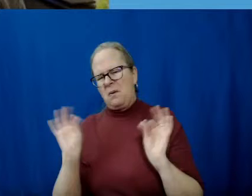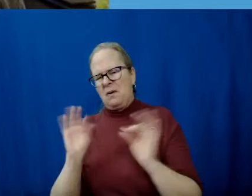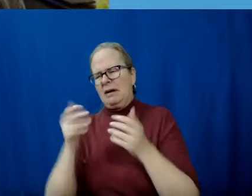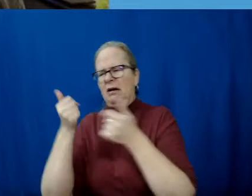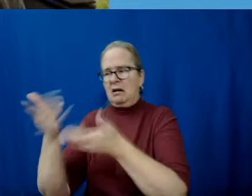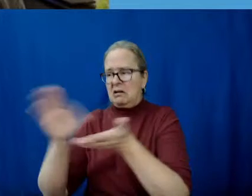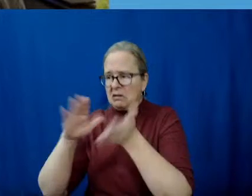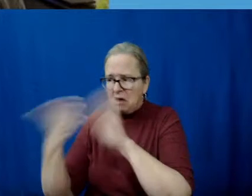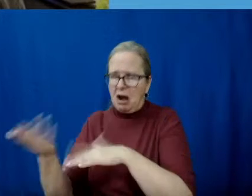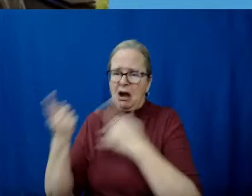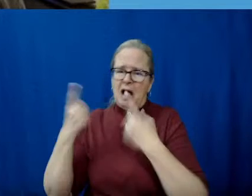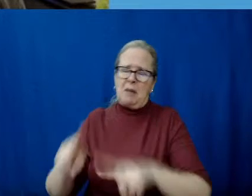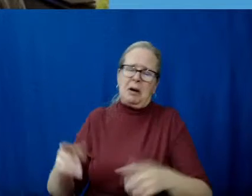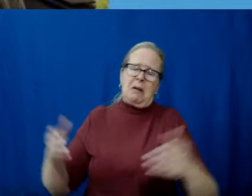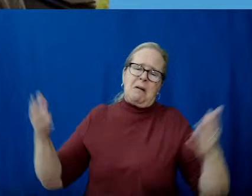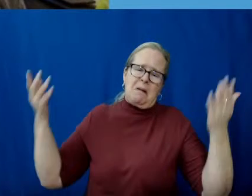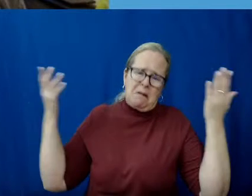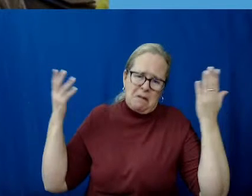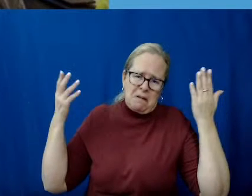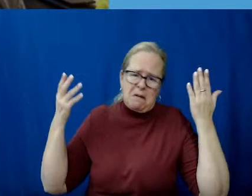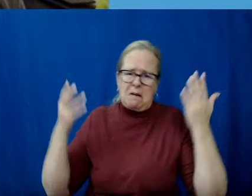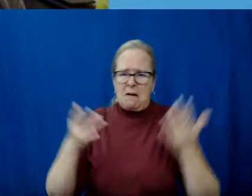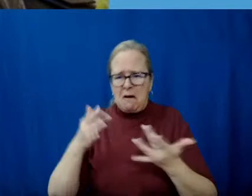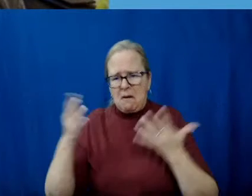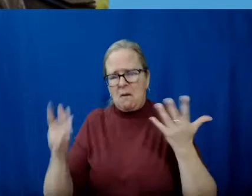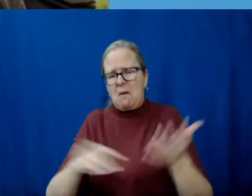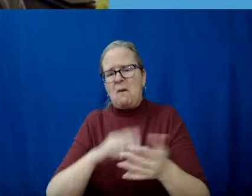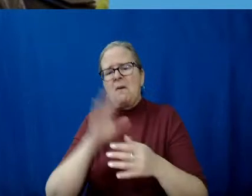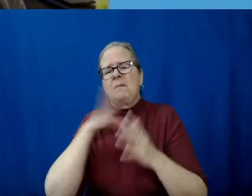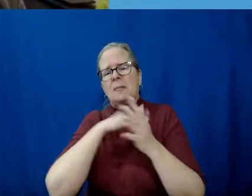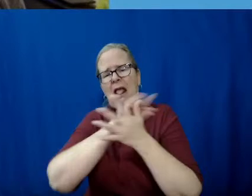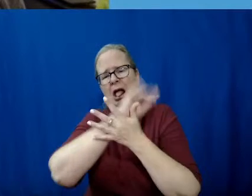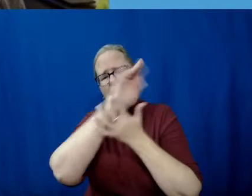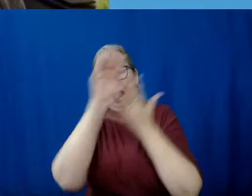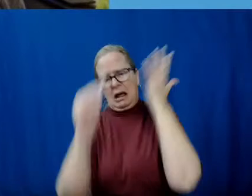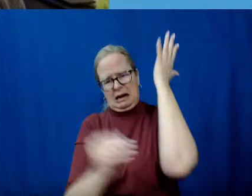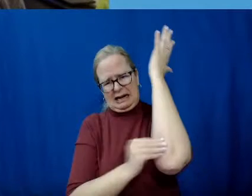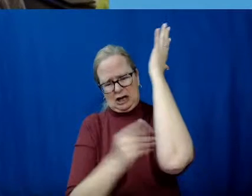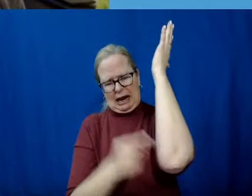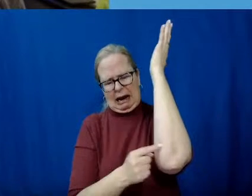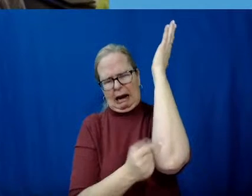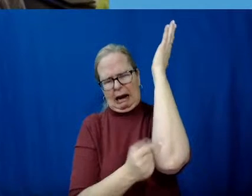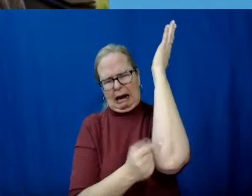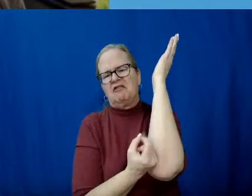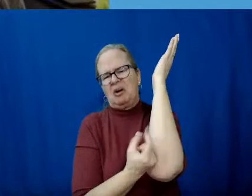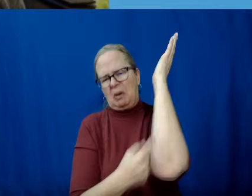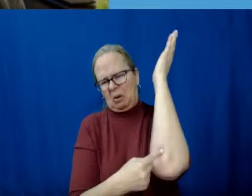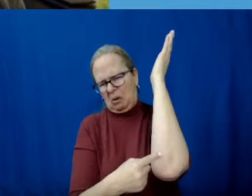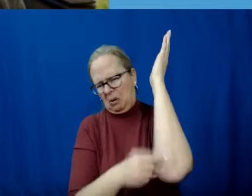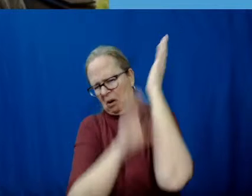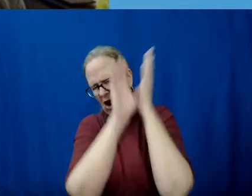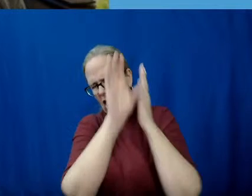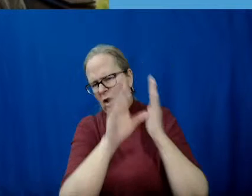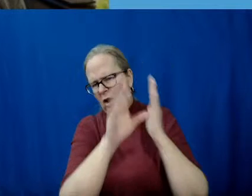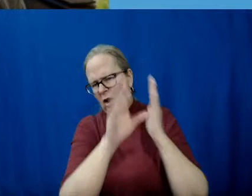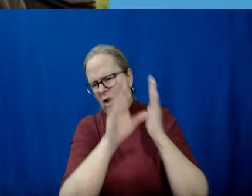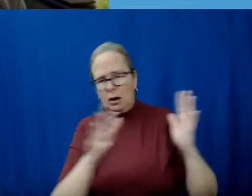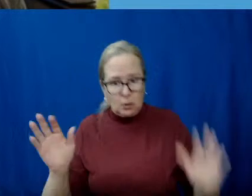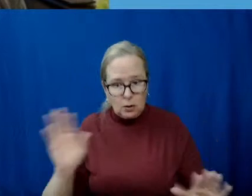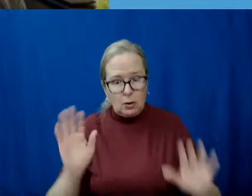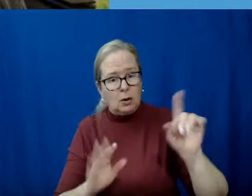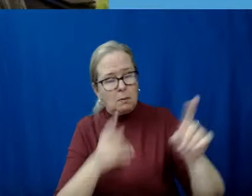to and say, you said it was like the flu back in 2019. He said, no, I didn't. But he did call it a flu-like